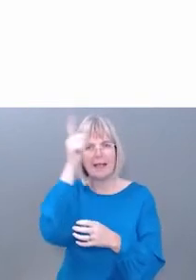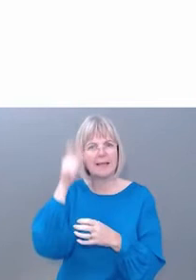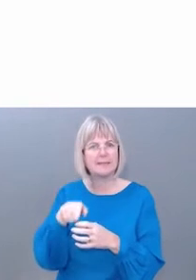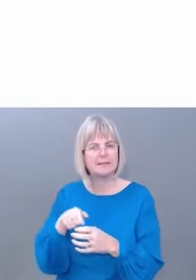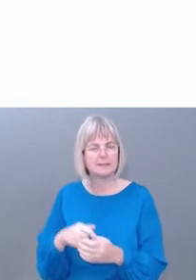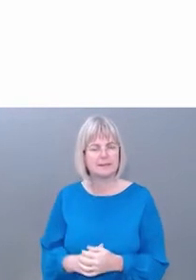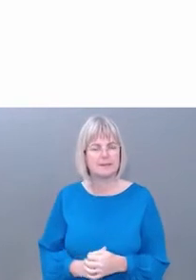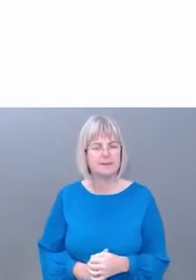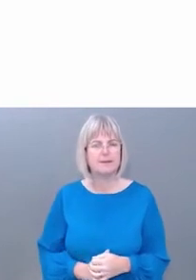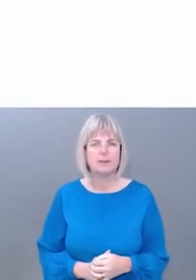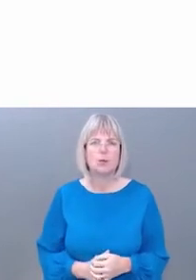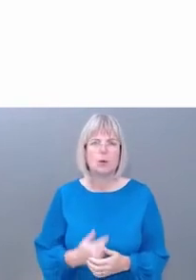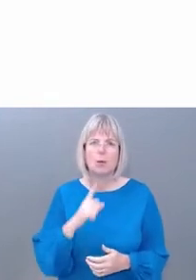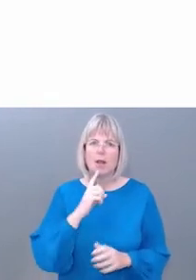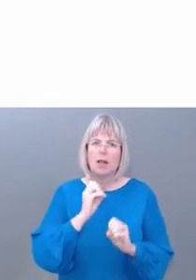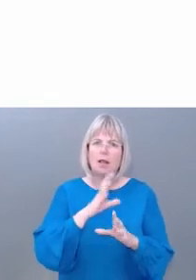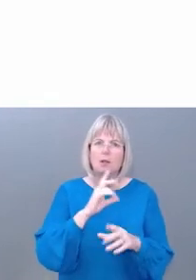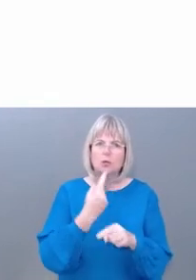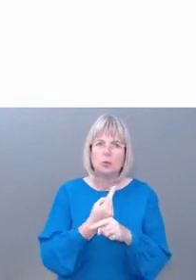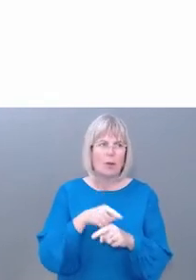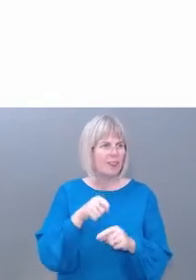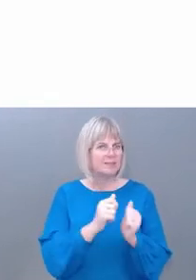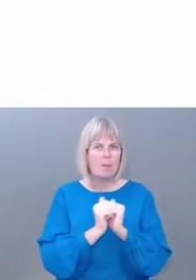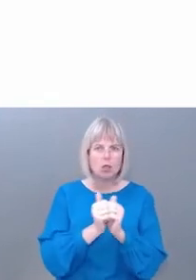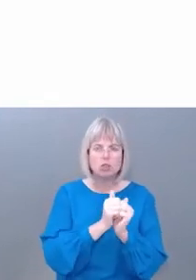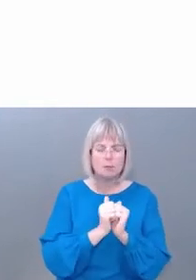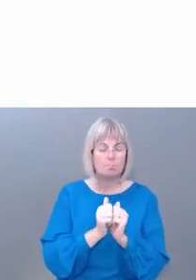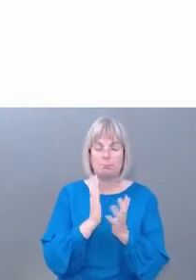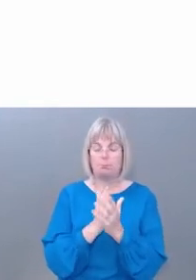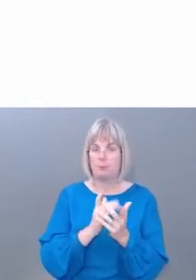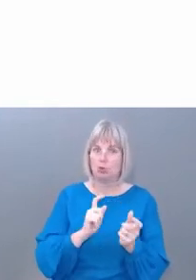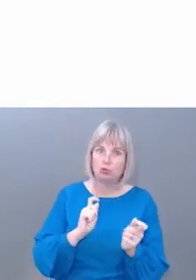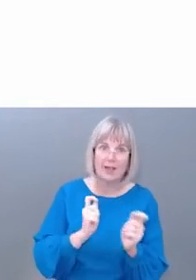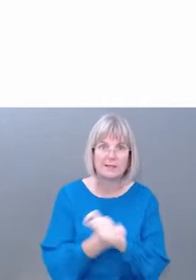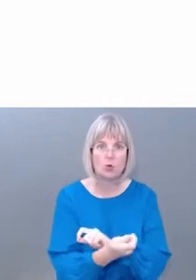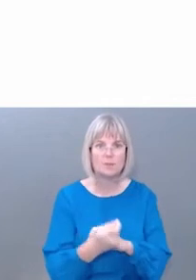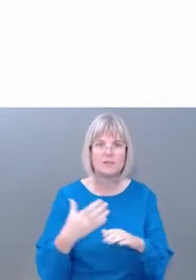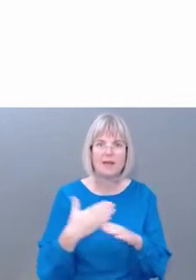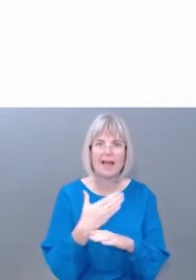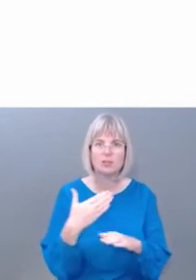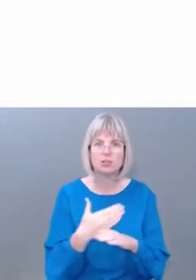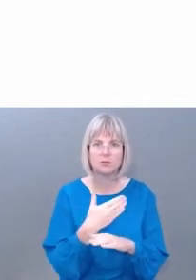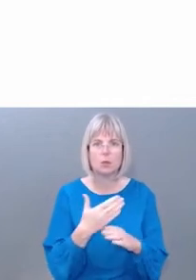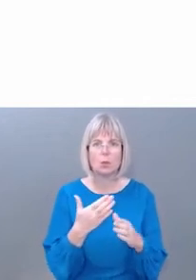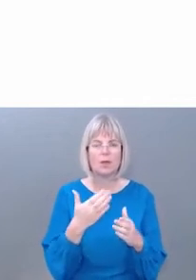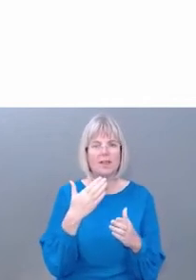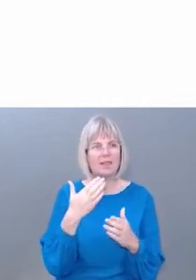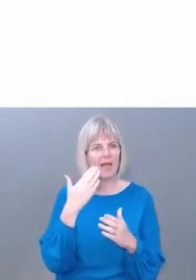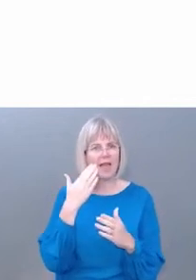supporting really transformative action and processes in the city around ethnic inequalities in mental health.